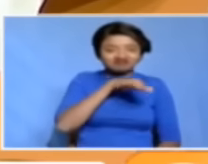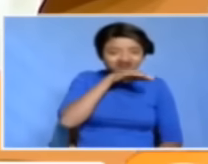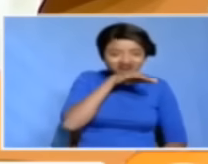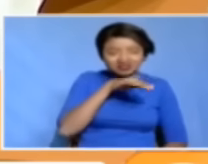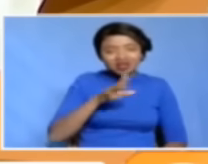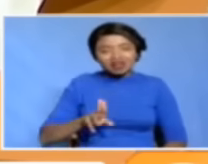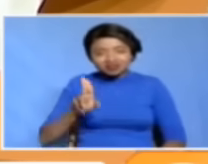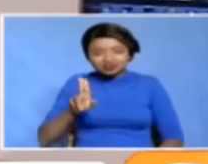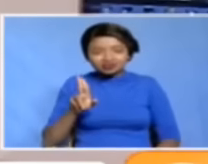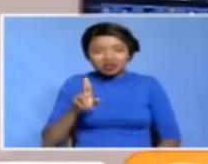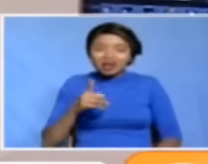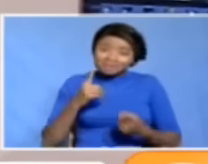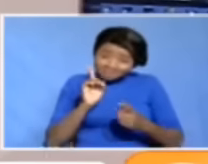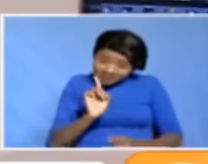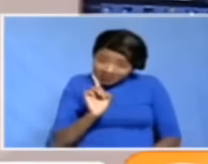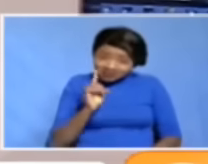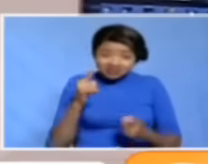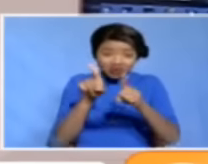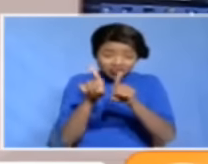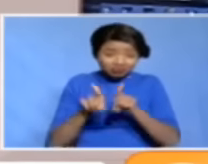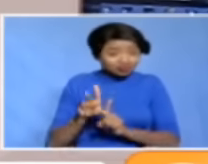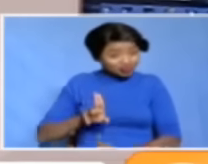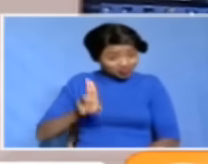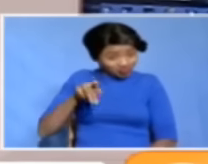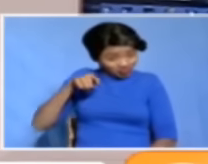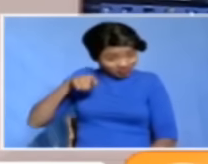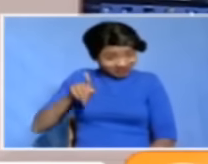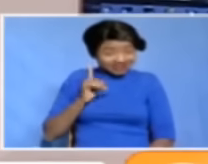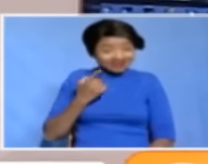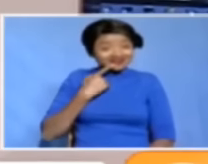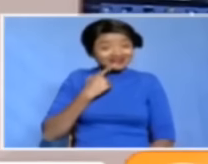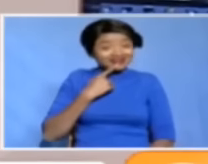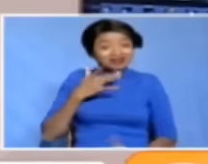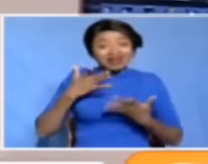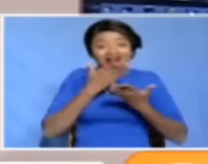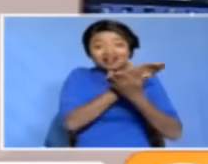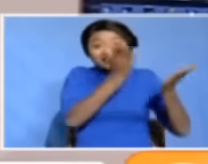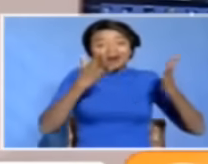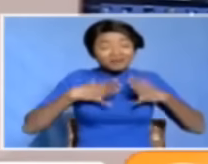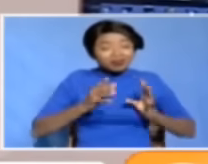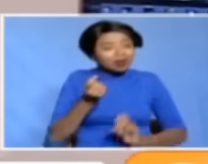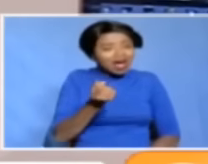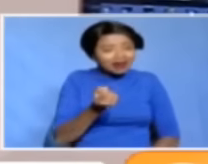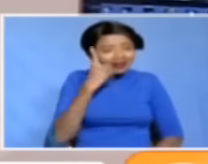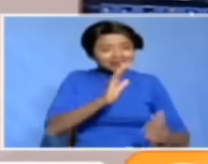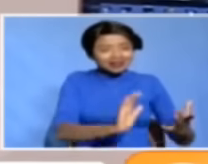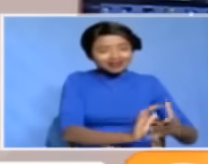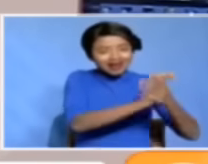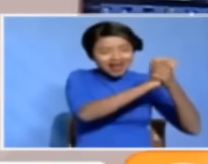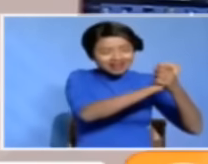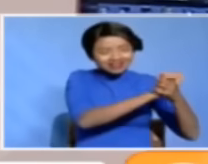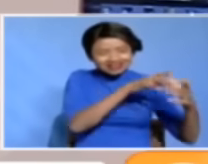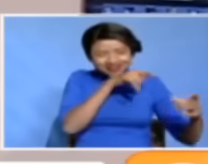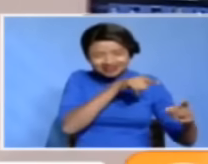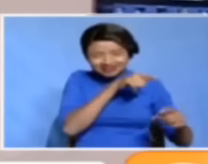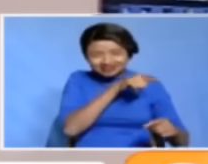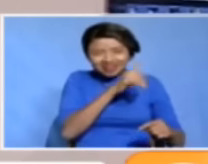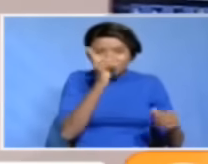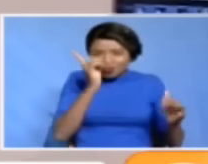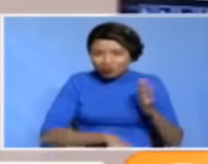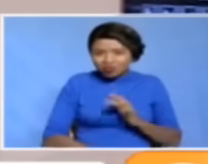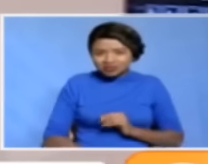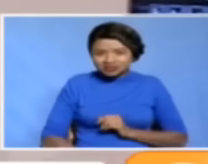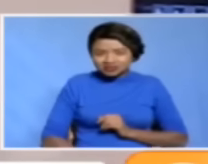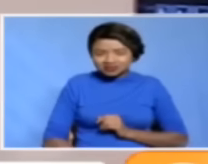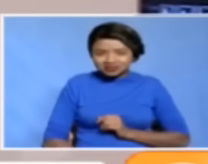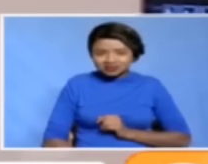But the president himself said, the people who really understand this handshake and what it's really about, it's him and